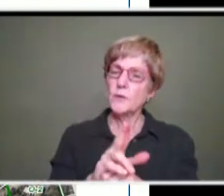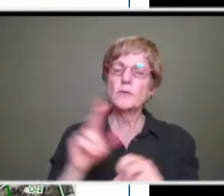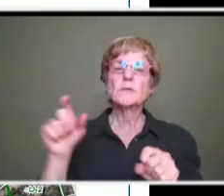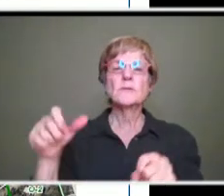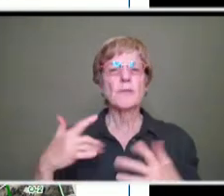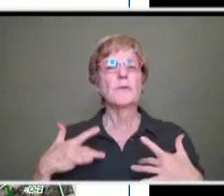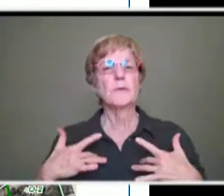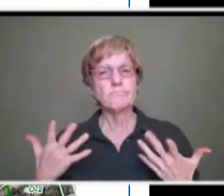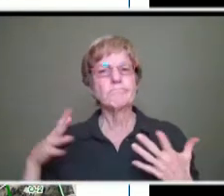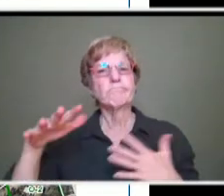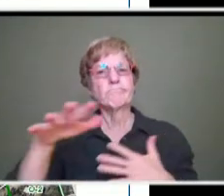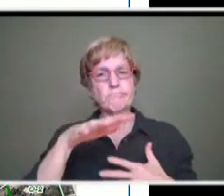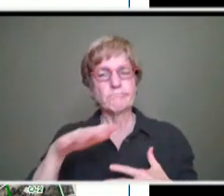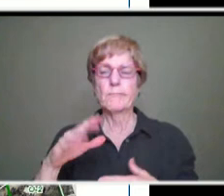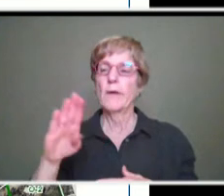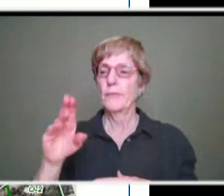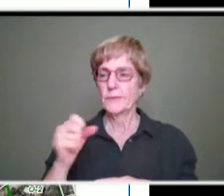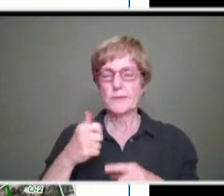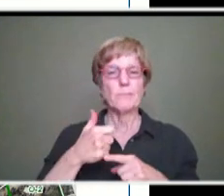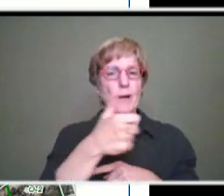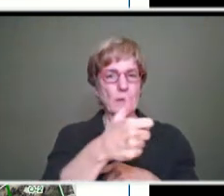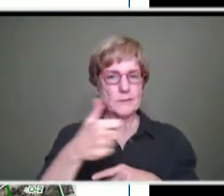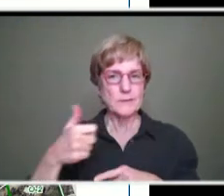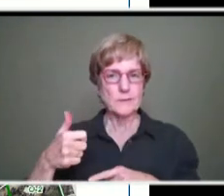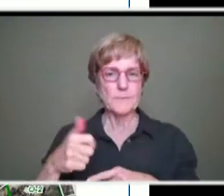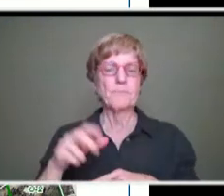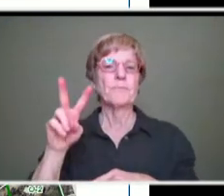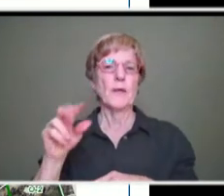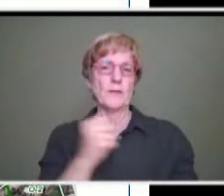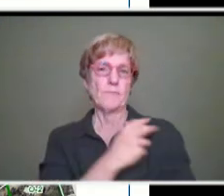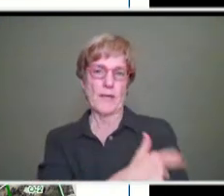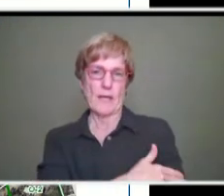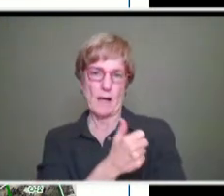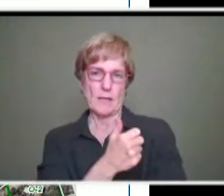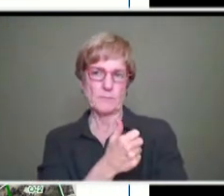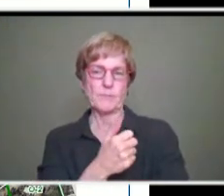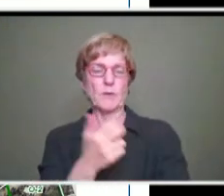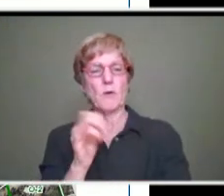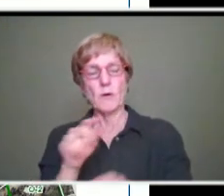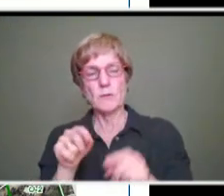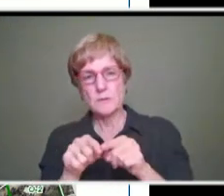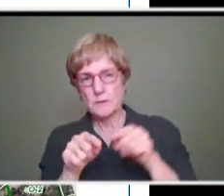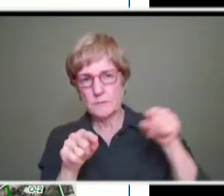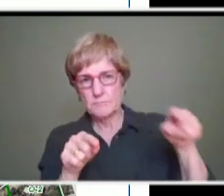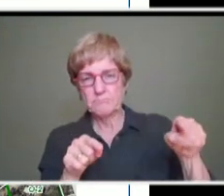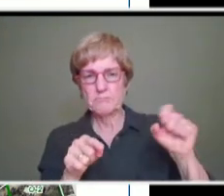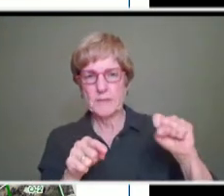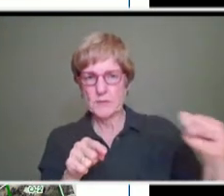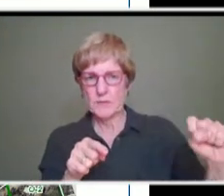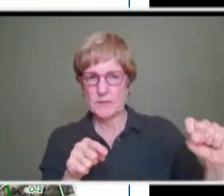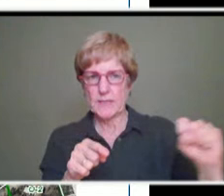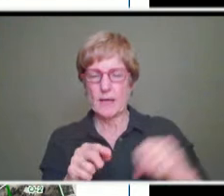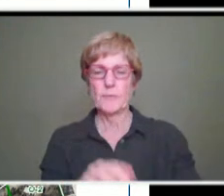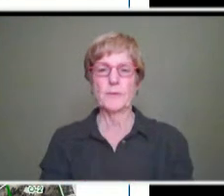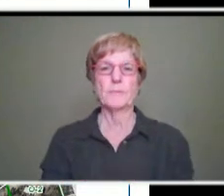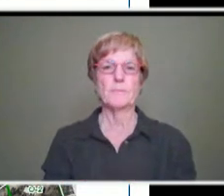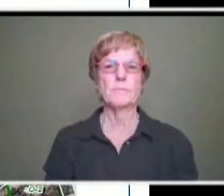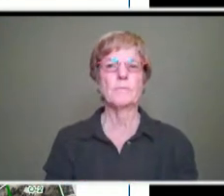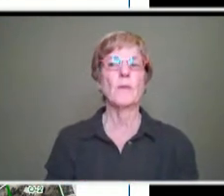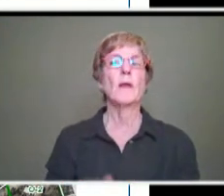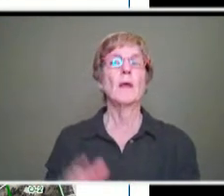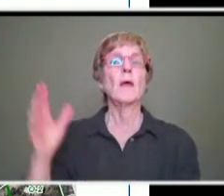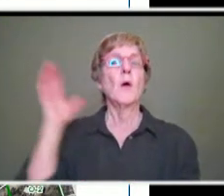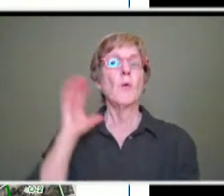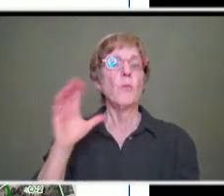that area there is bus service that serves the VA hospital that's also located to our South there was a